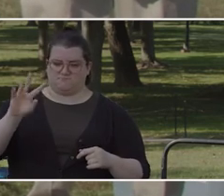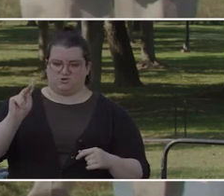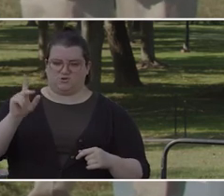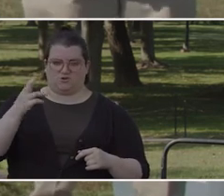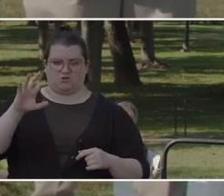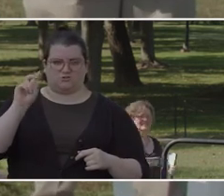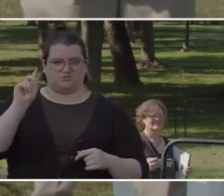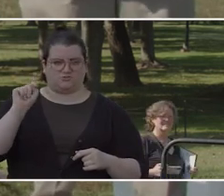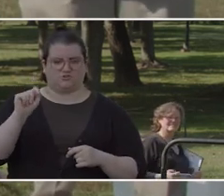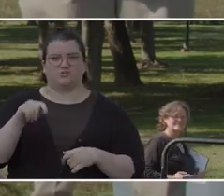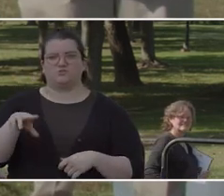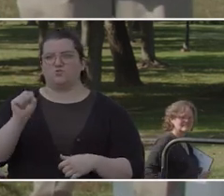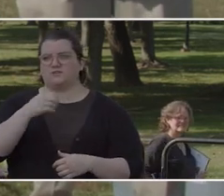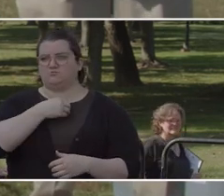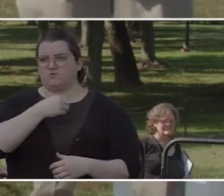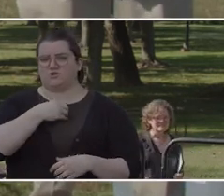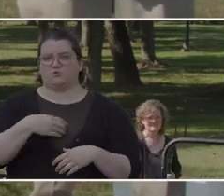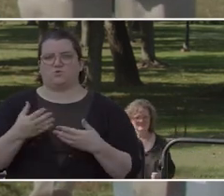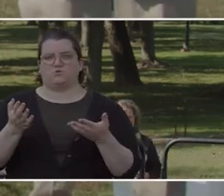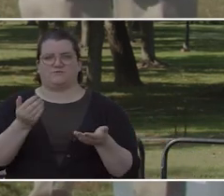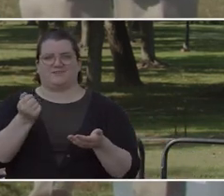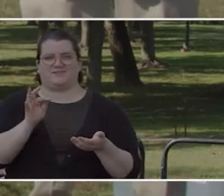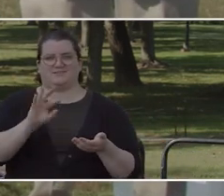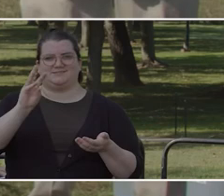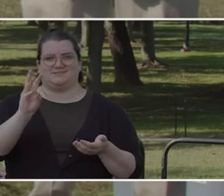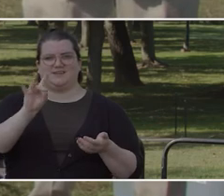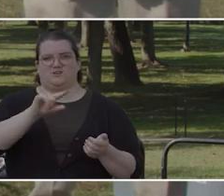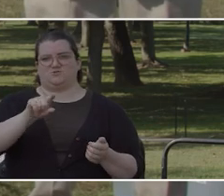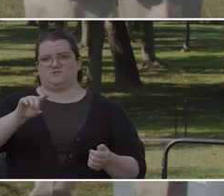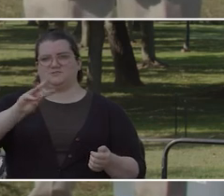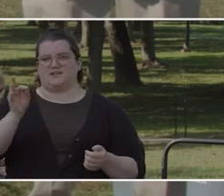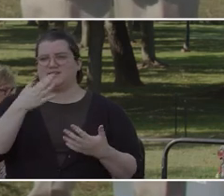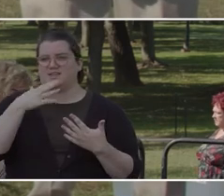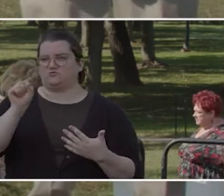service, 1968 to 1969. Thank you, sir, for your service.